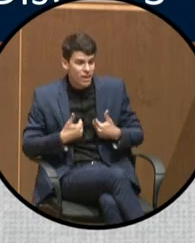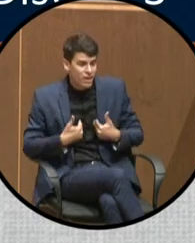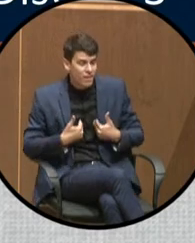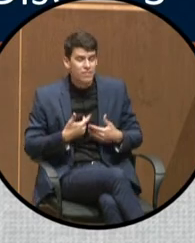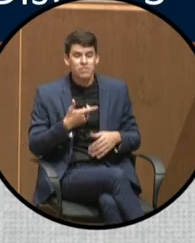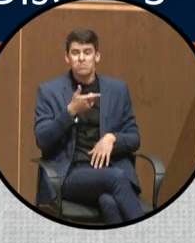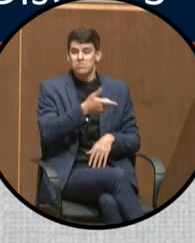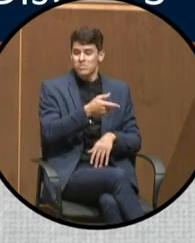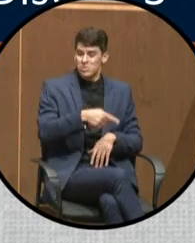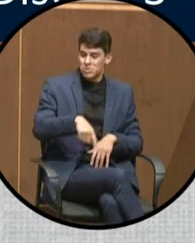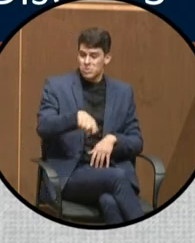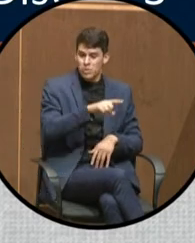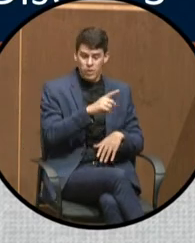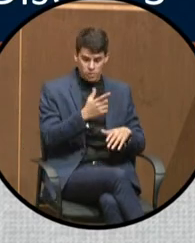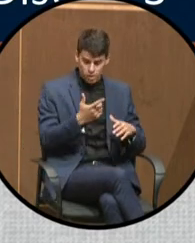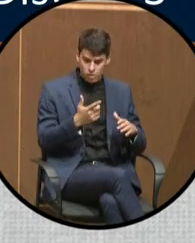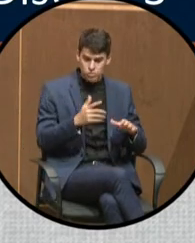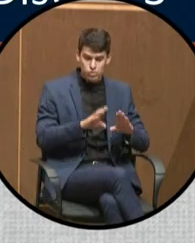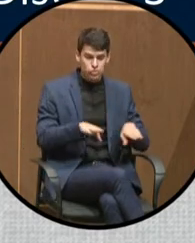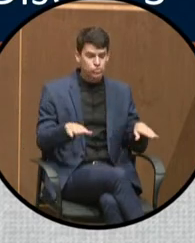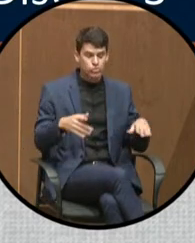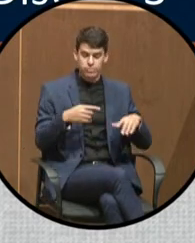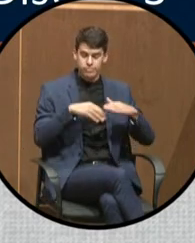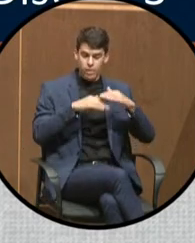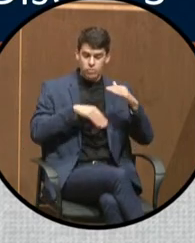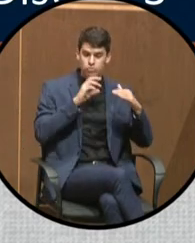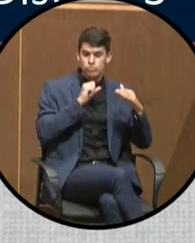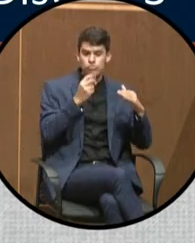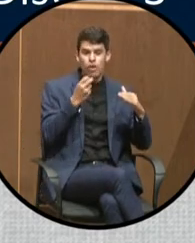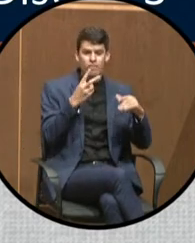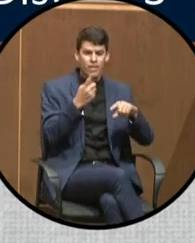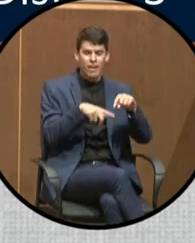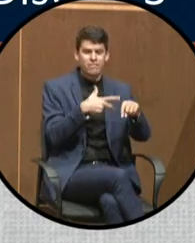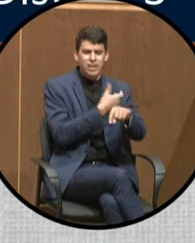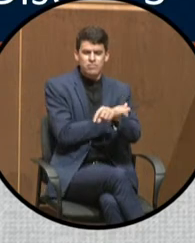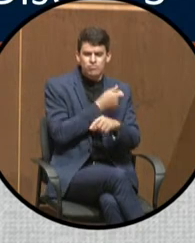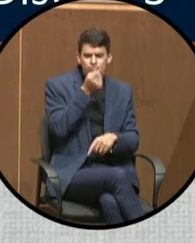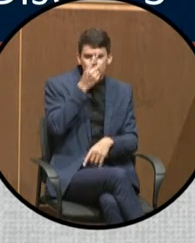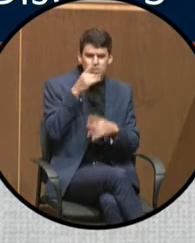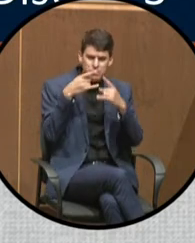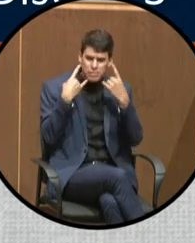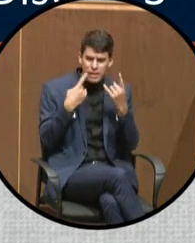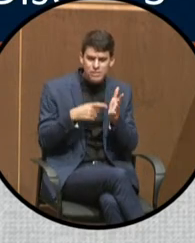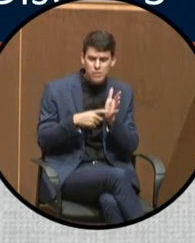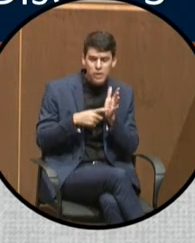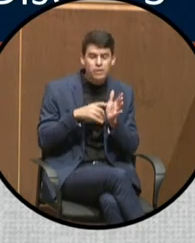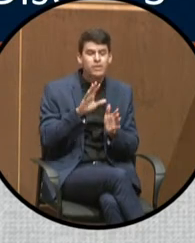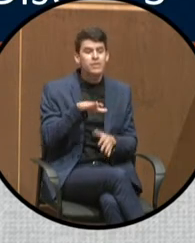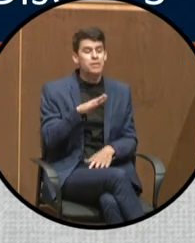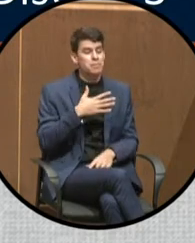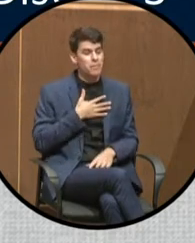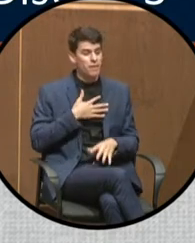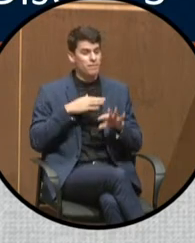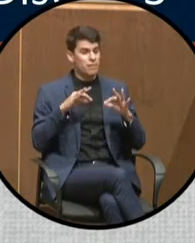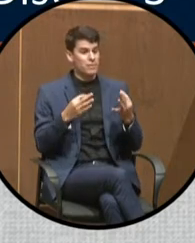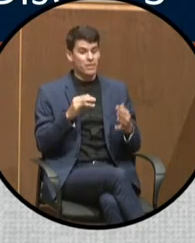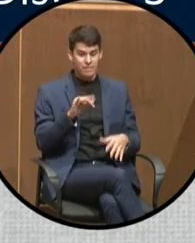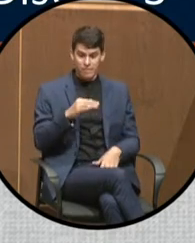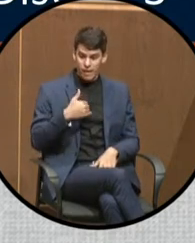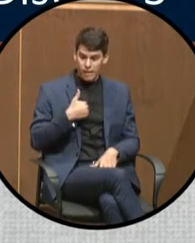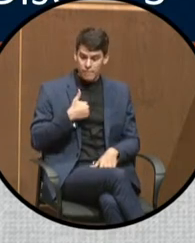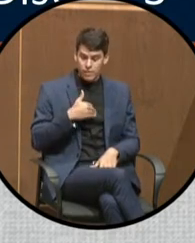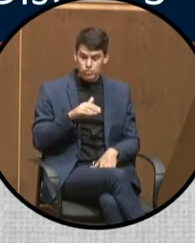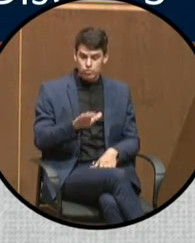are unable to be vaccinated. And because of my personal family situation, if I had a child